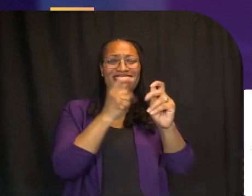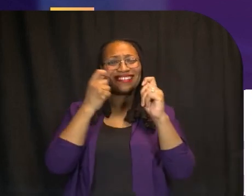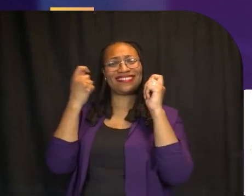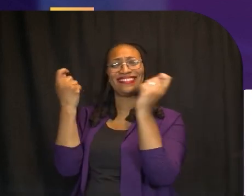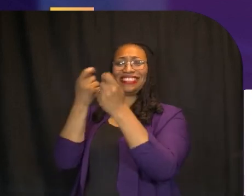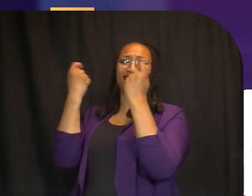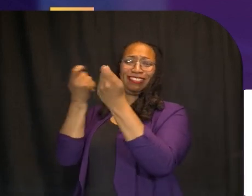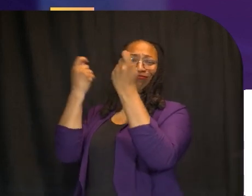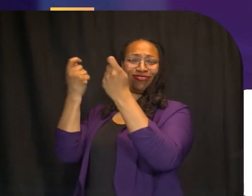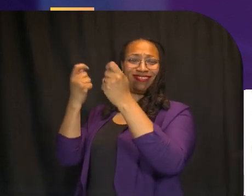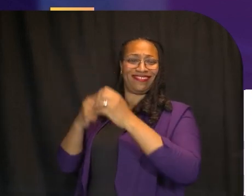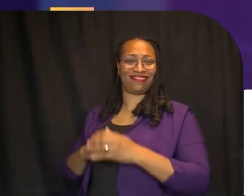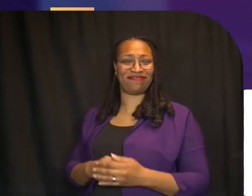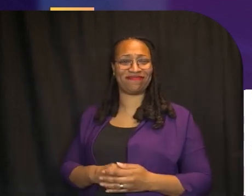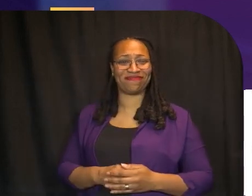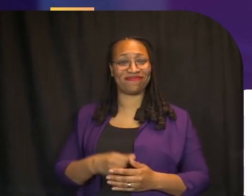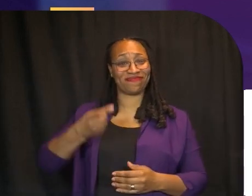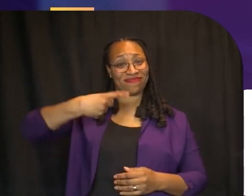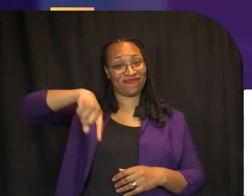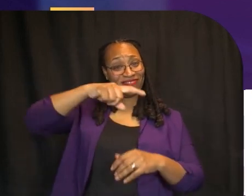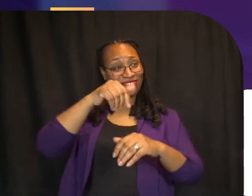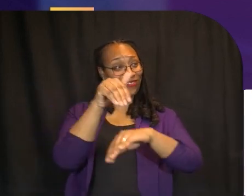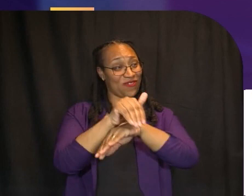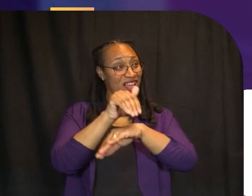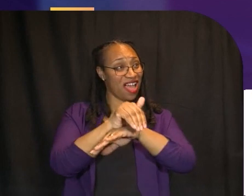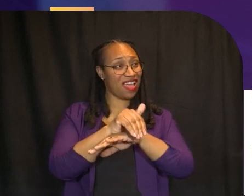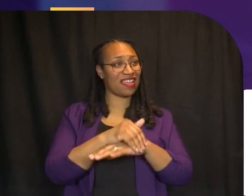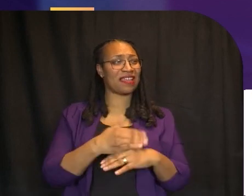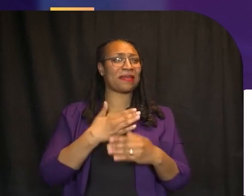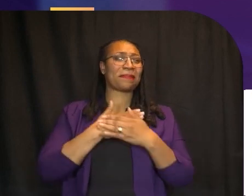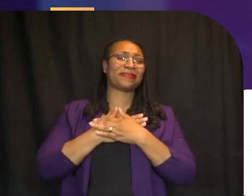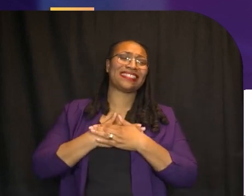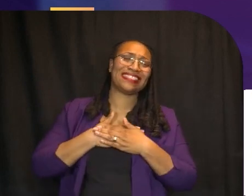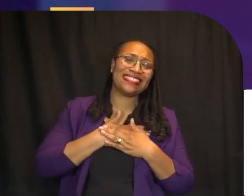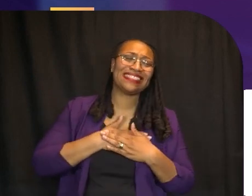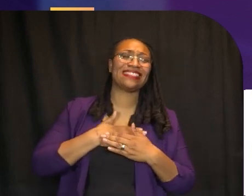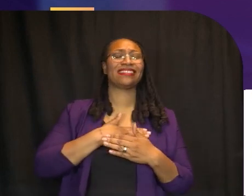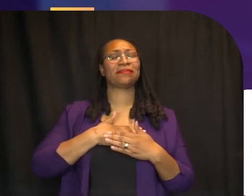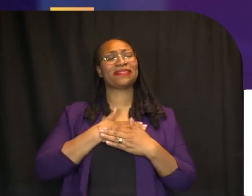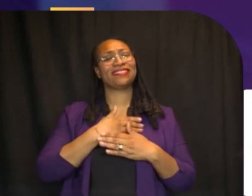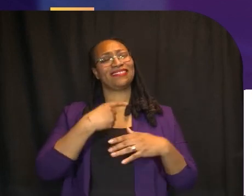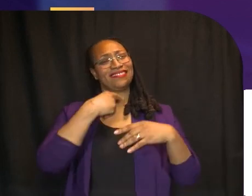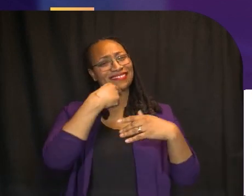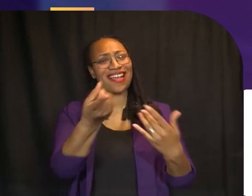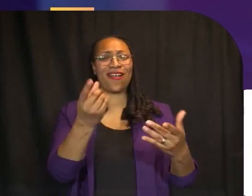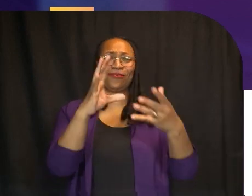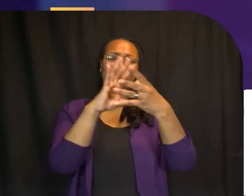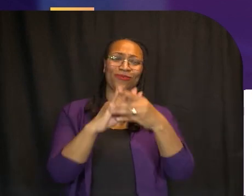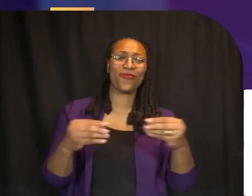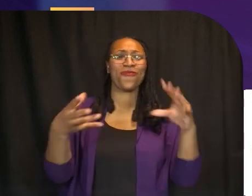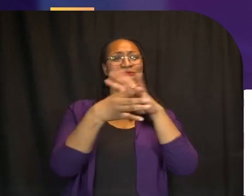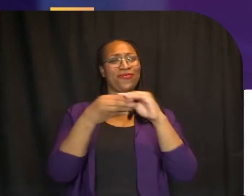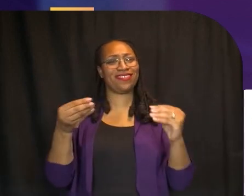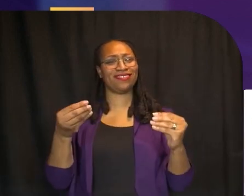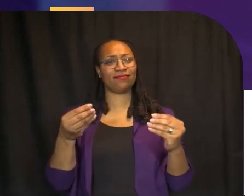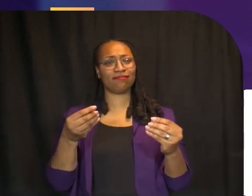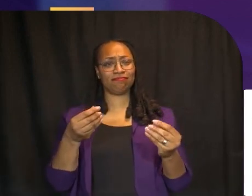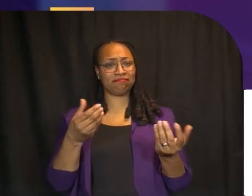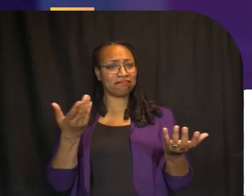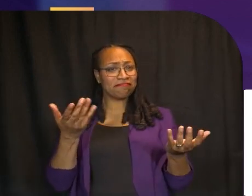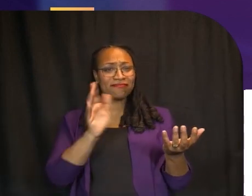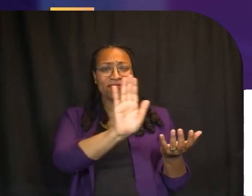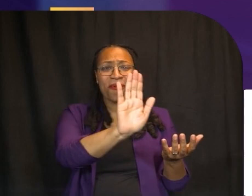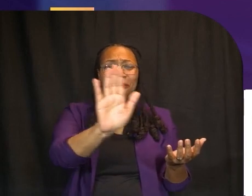please tell your stories and listen to others. Make a phone call, whether it's to your congressperson or to a next